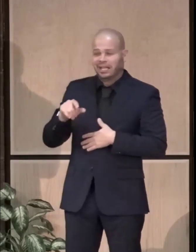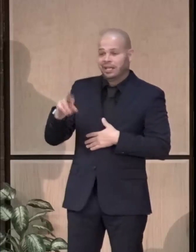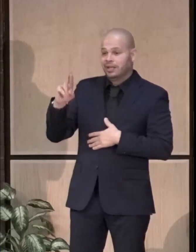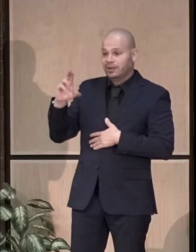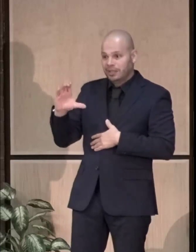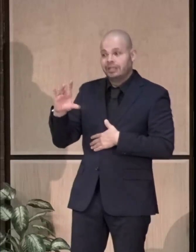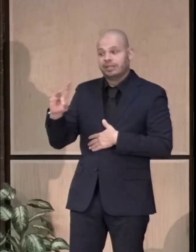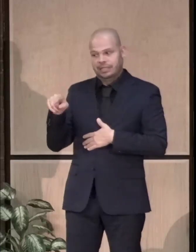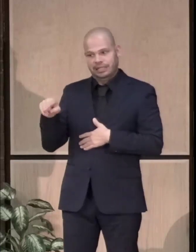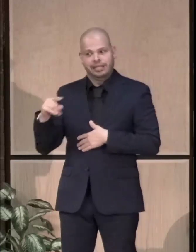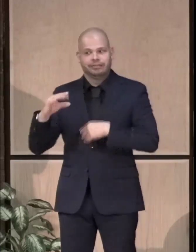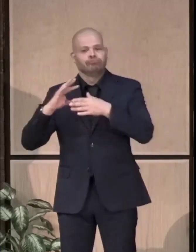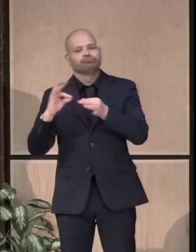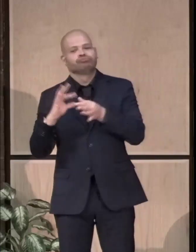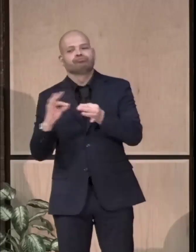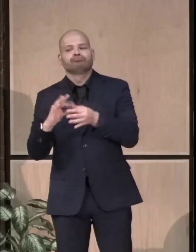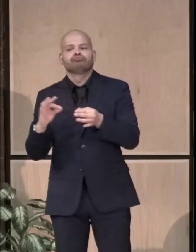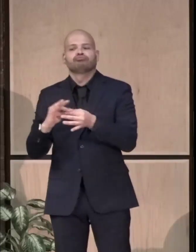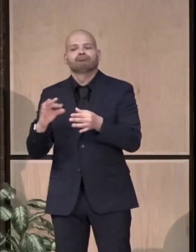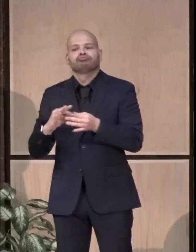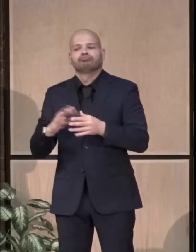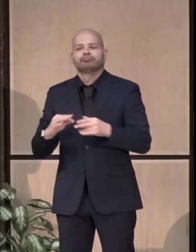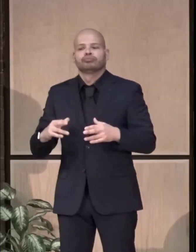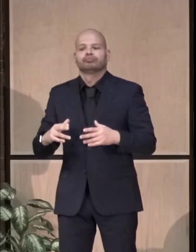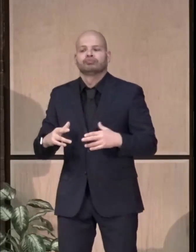And it lists from August